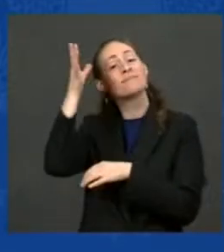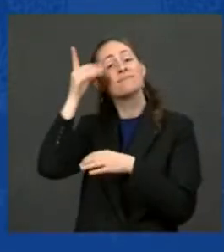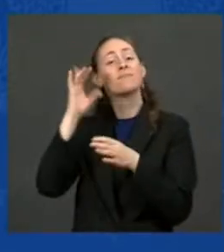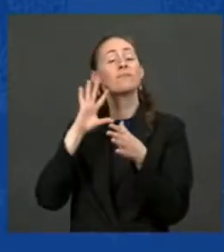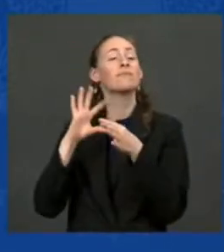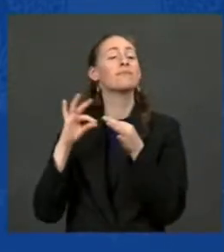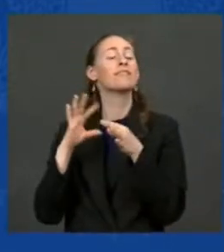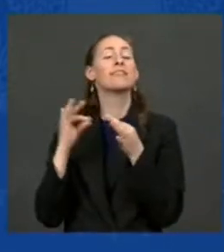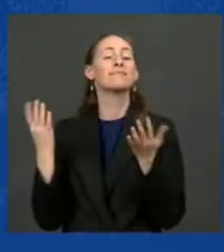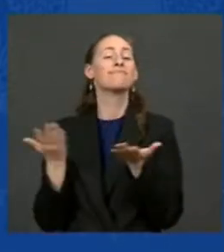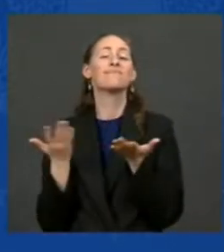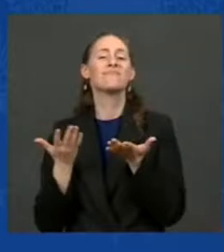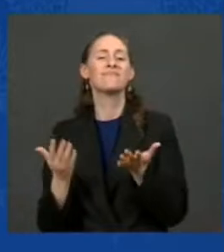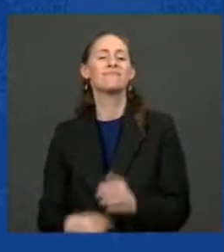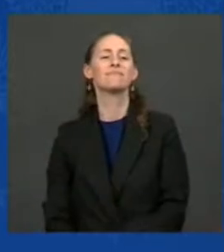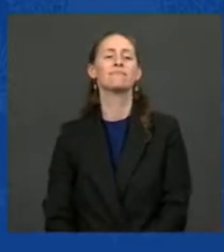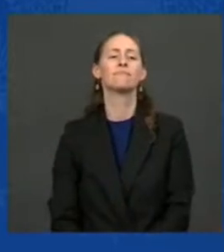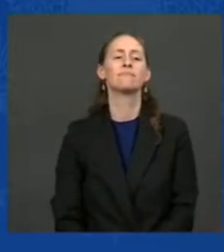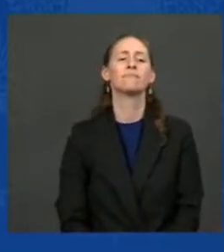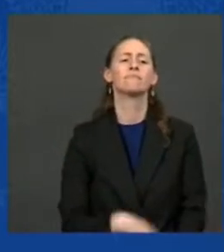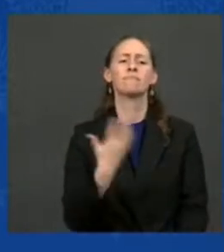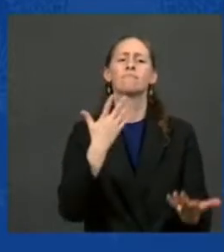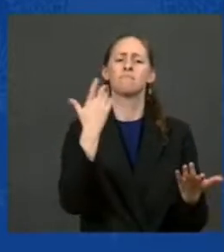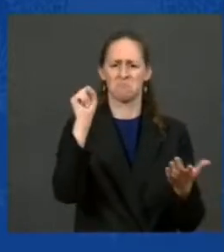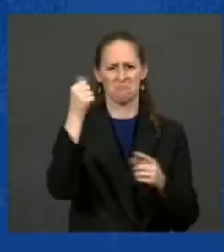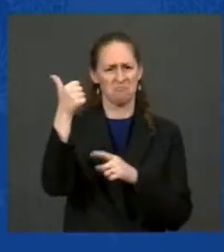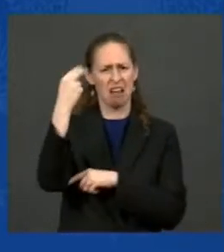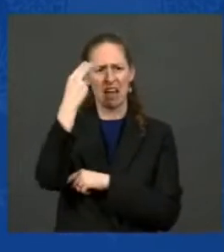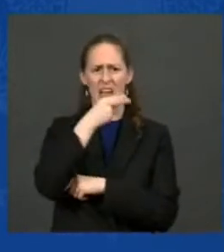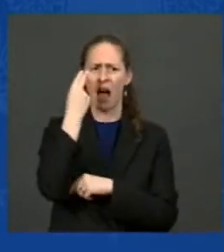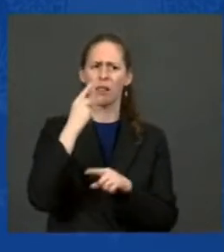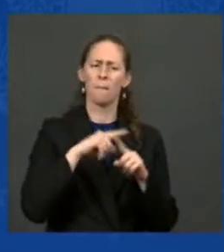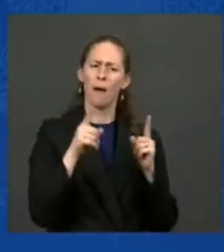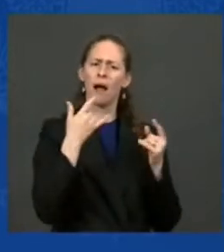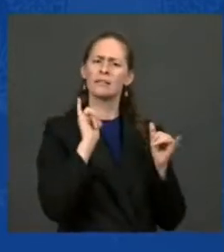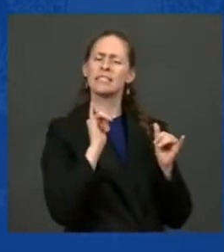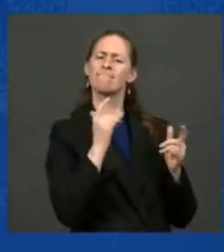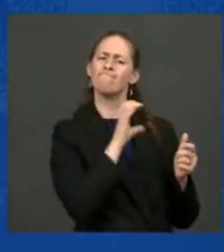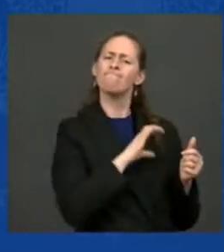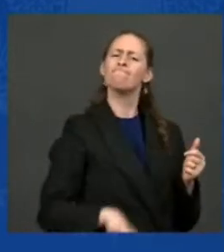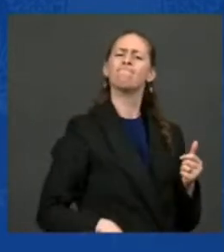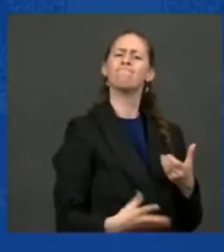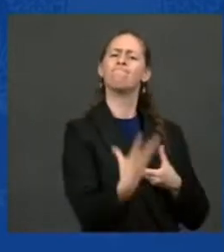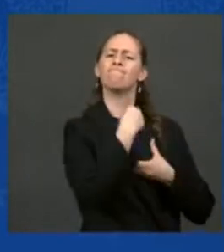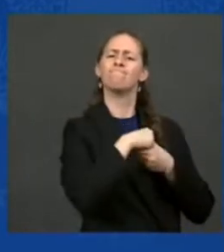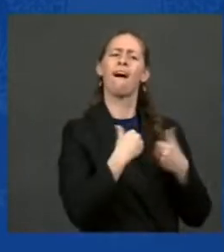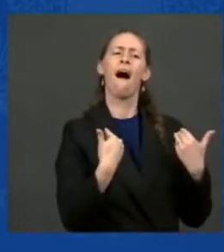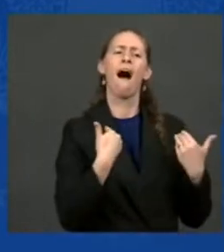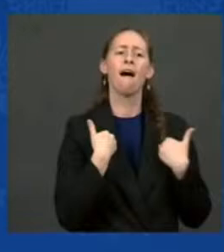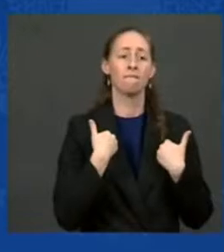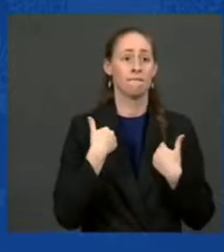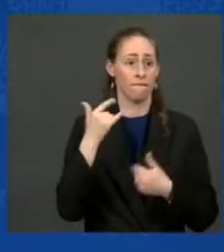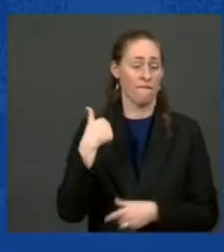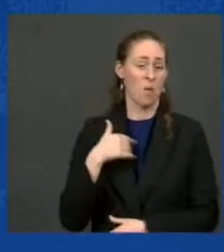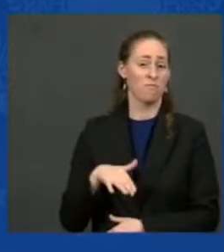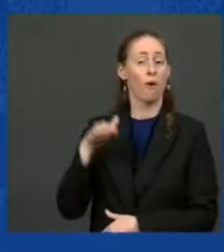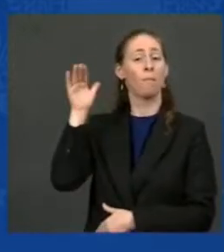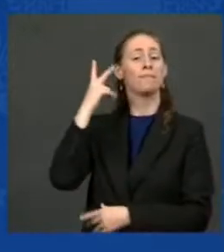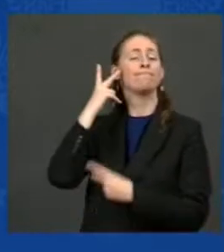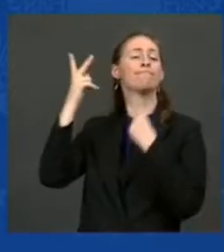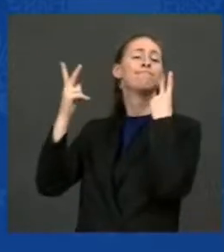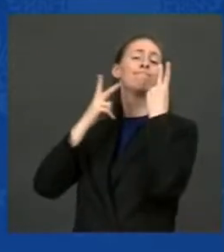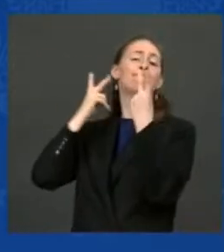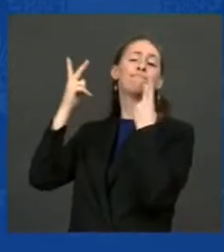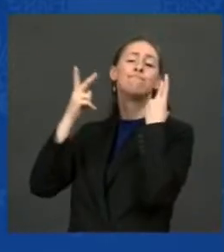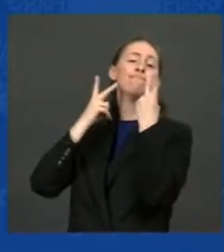Christian. He happened to be a Catholic, but he's a righteous Christian. And growing up, my dad would come home for dinner before